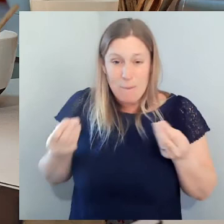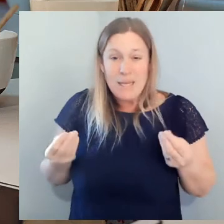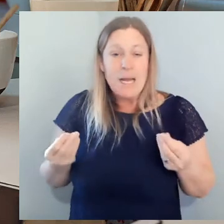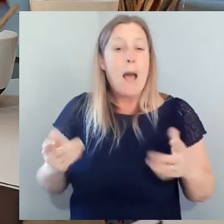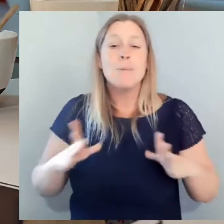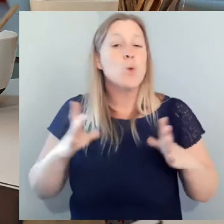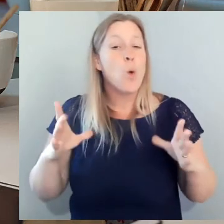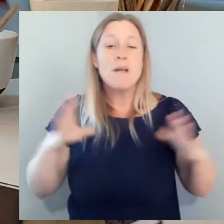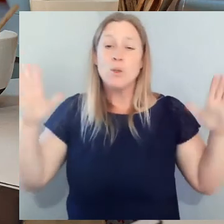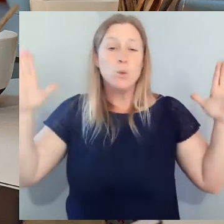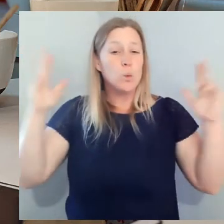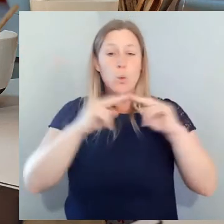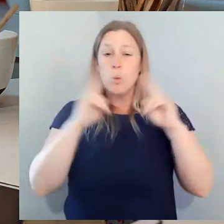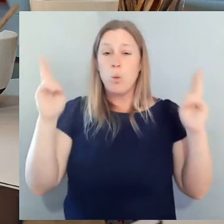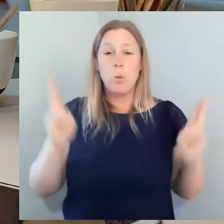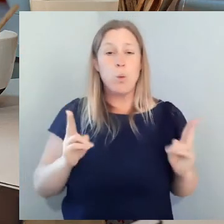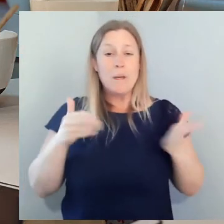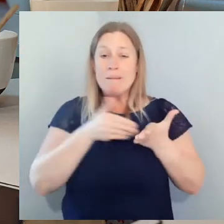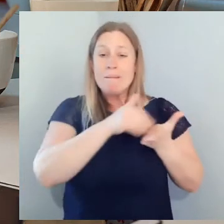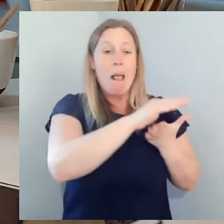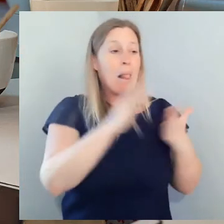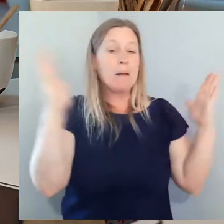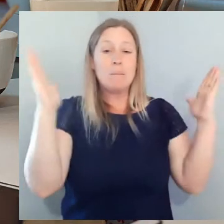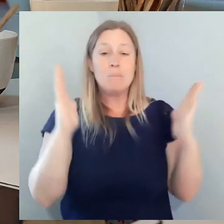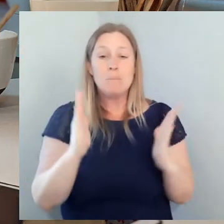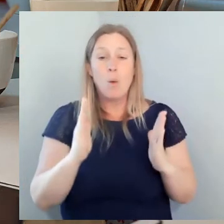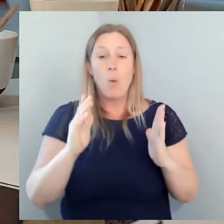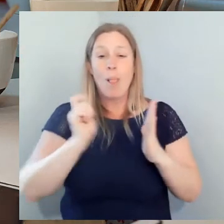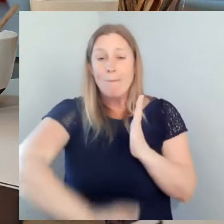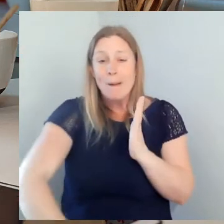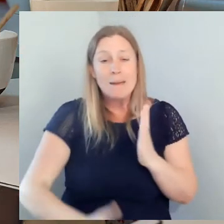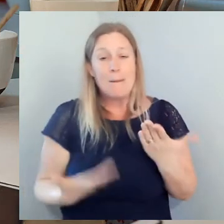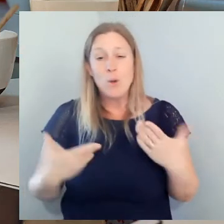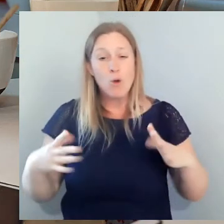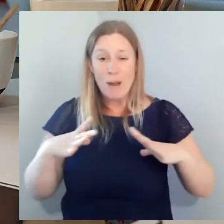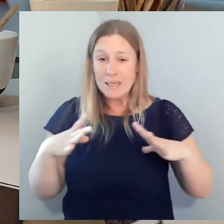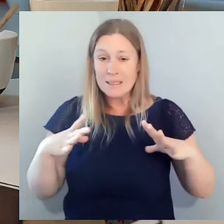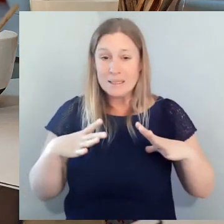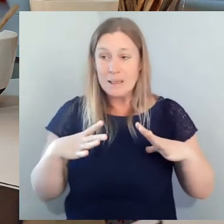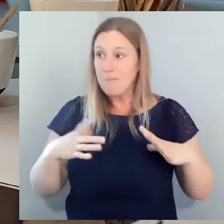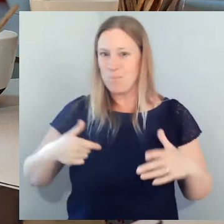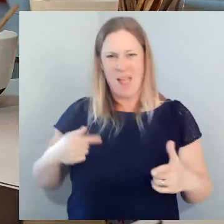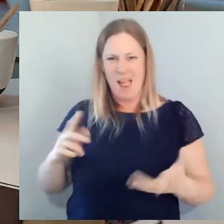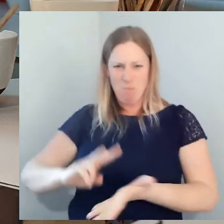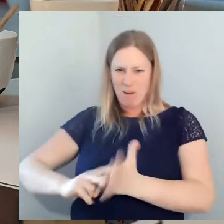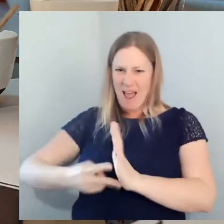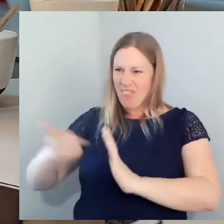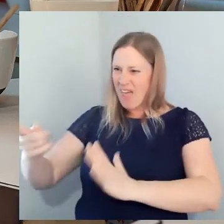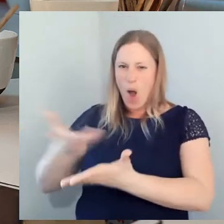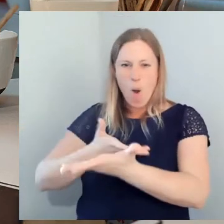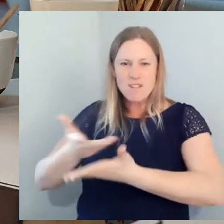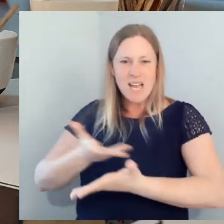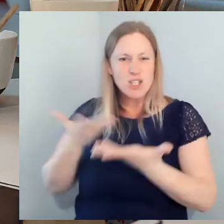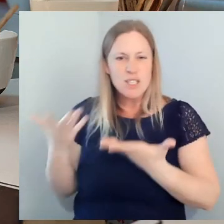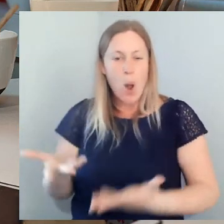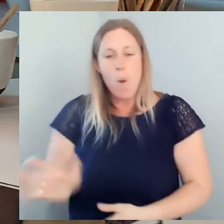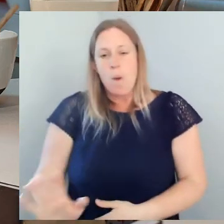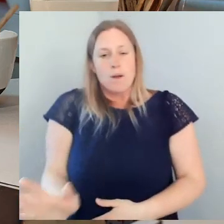so far. I'm not ready to downsize yet. That wasn't the chat I'd